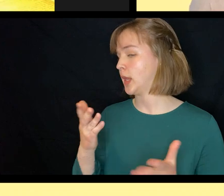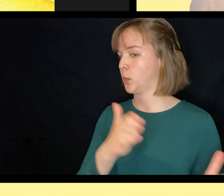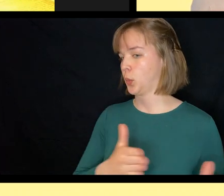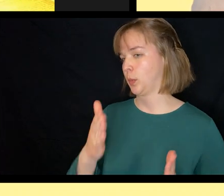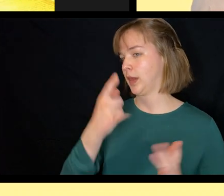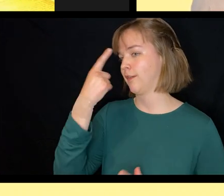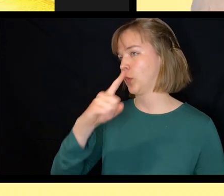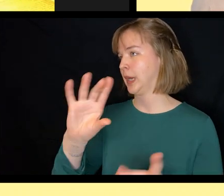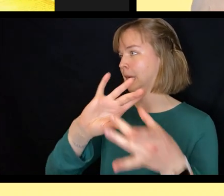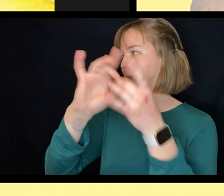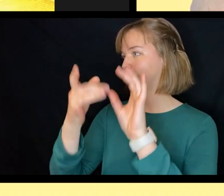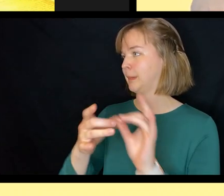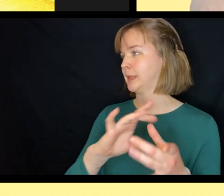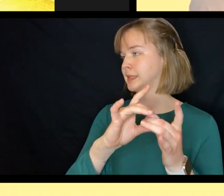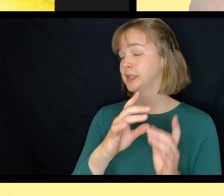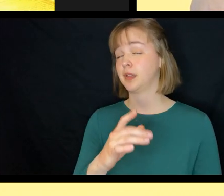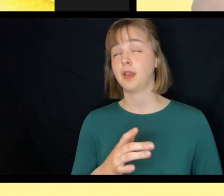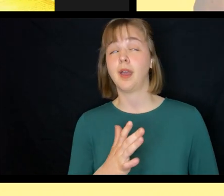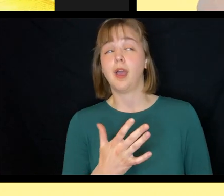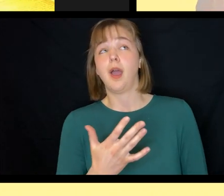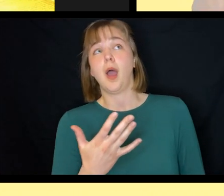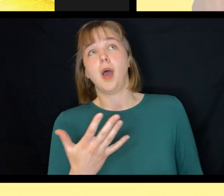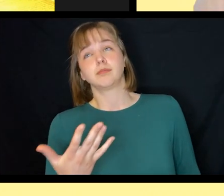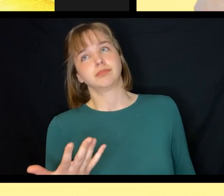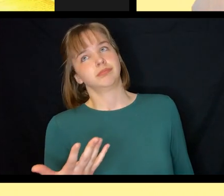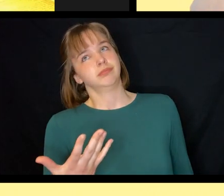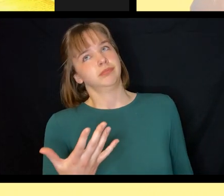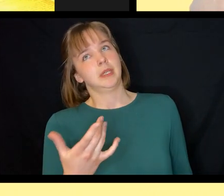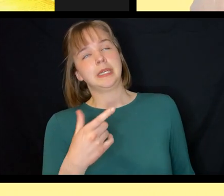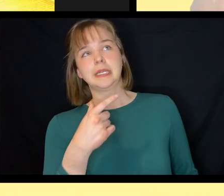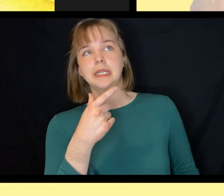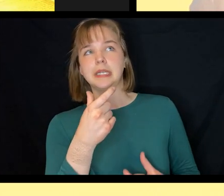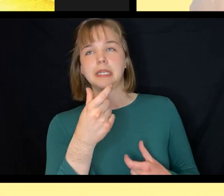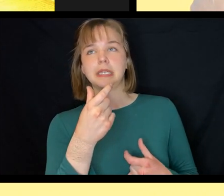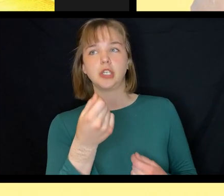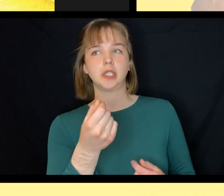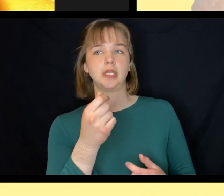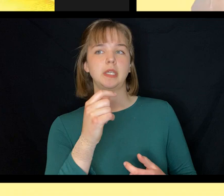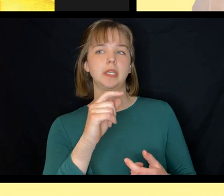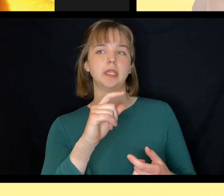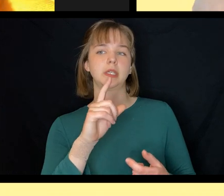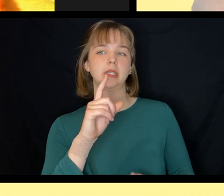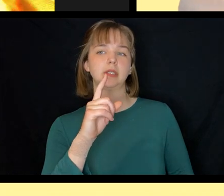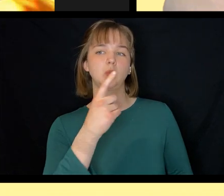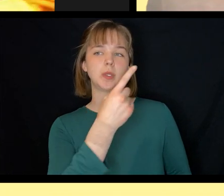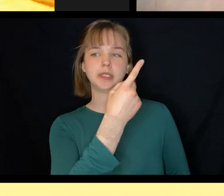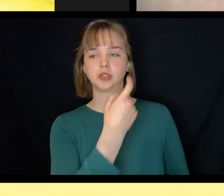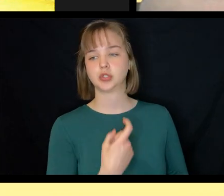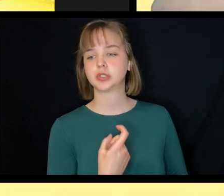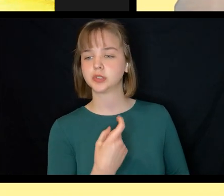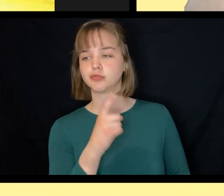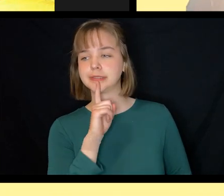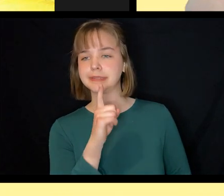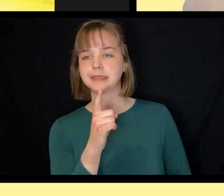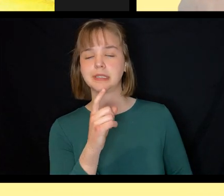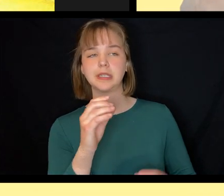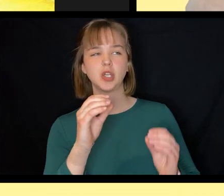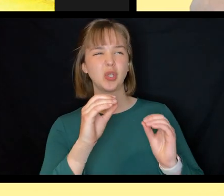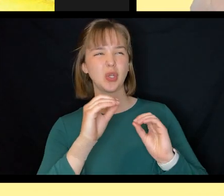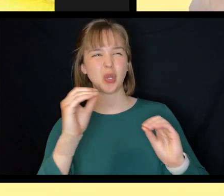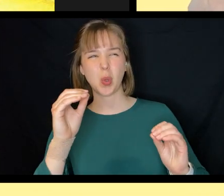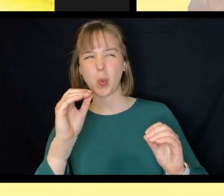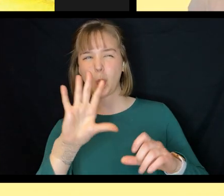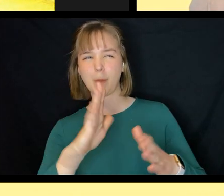That's sort of an interesting question. We're sort of getting updated like as we go through. There's